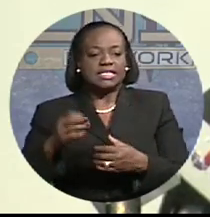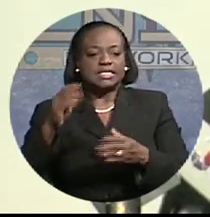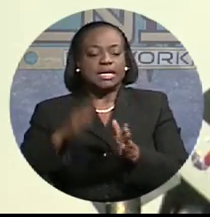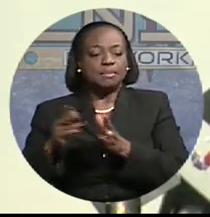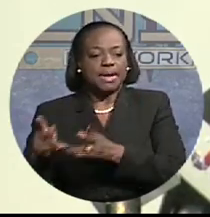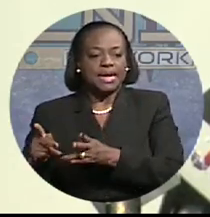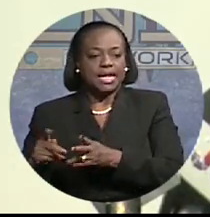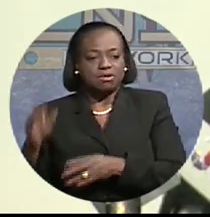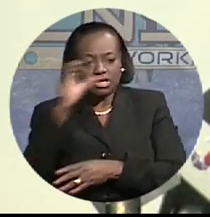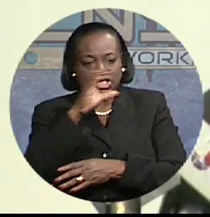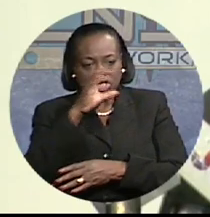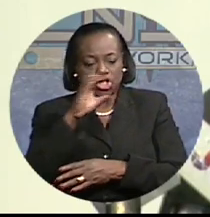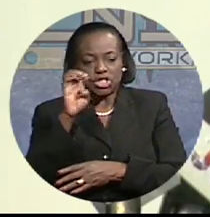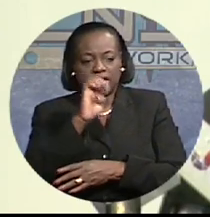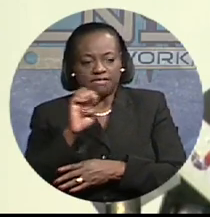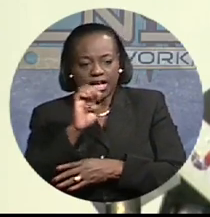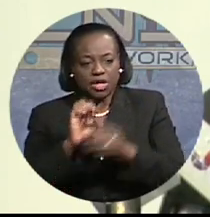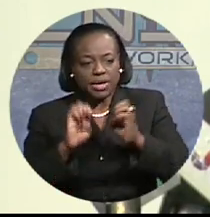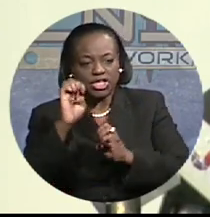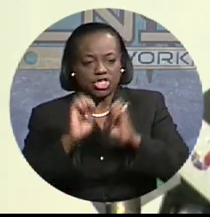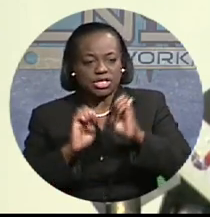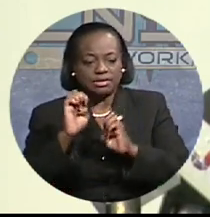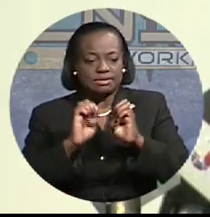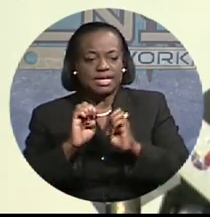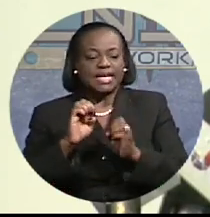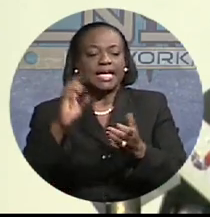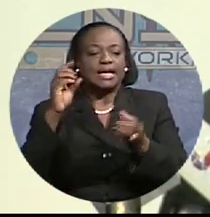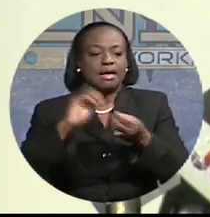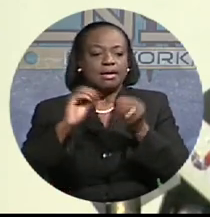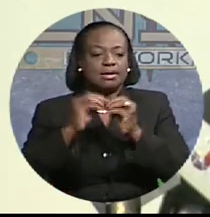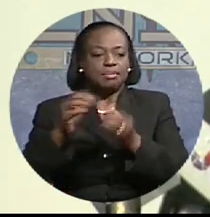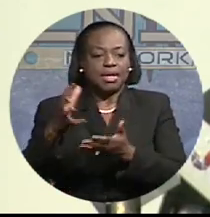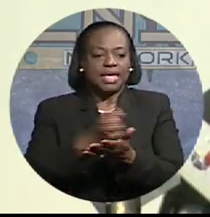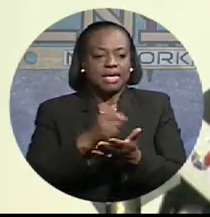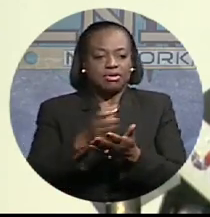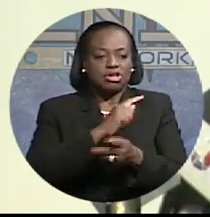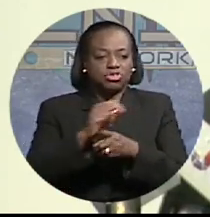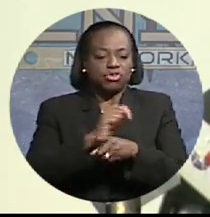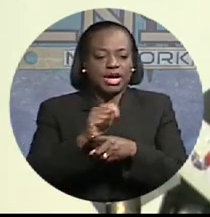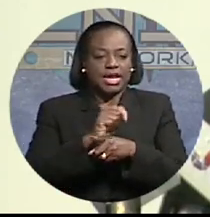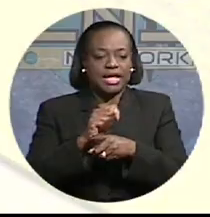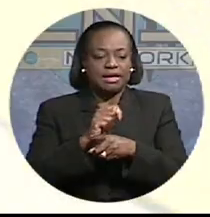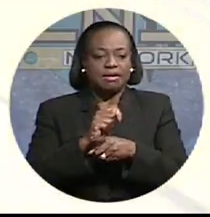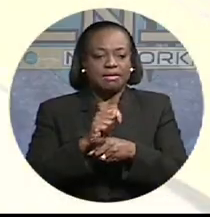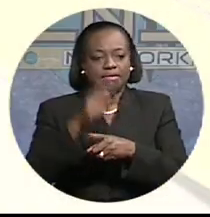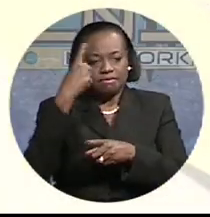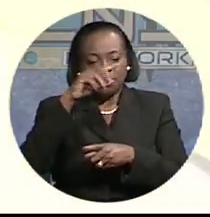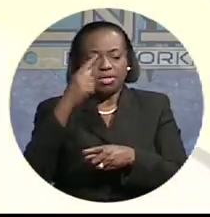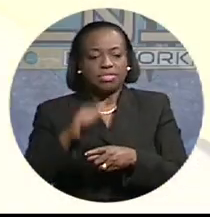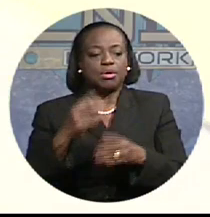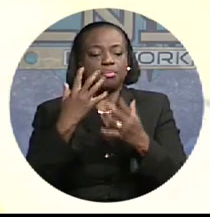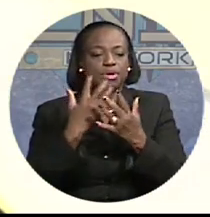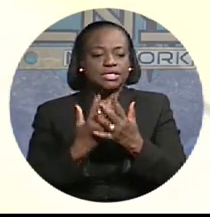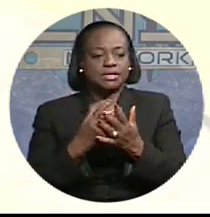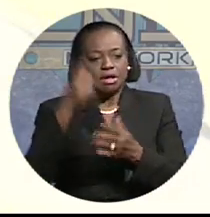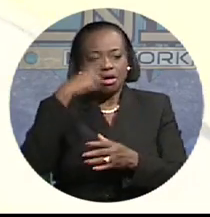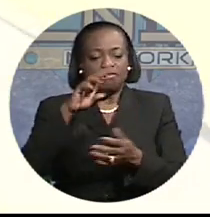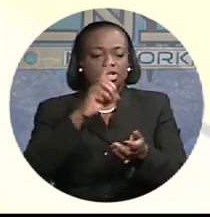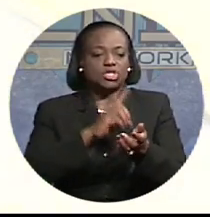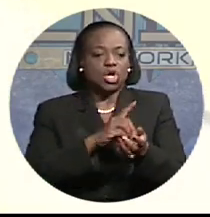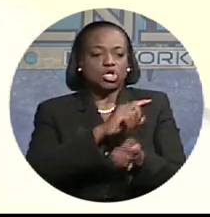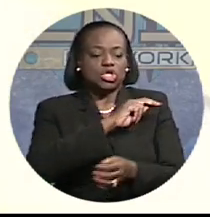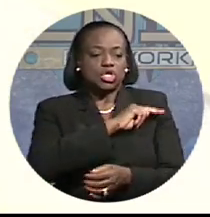research and evaluation, data gathering, training and leadership development for the prison. And for Dr. Nottage,